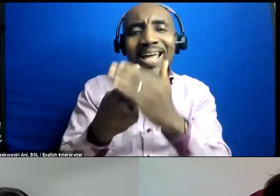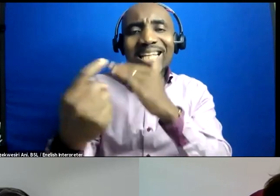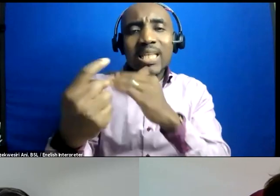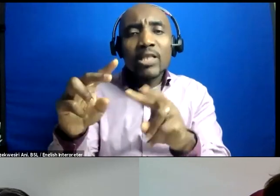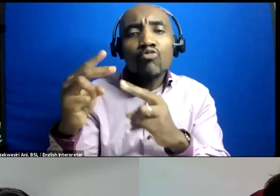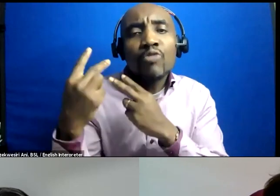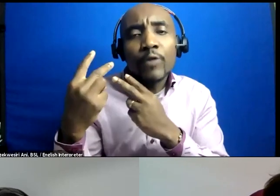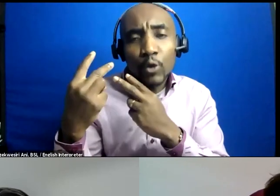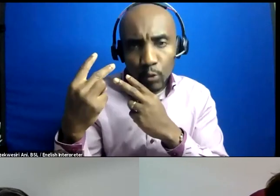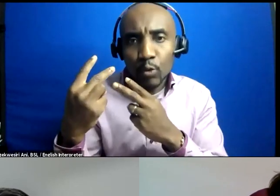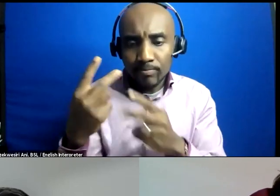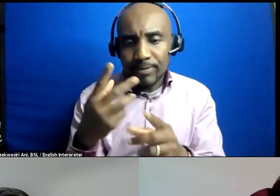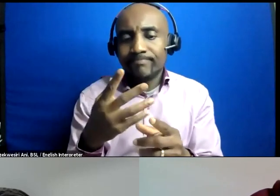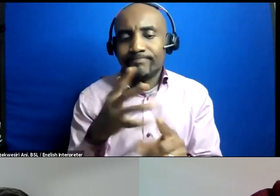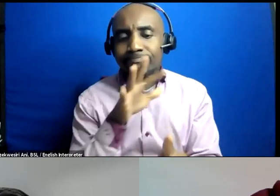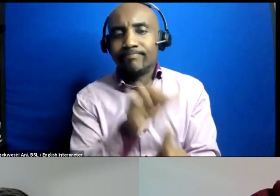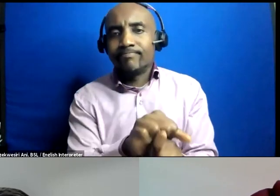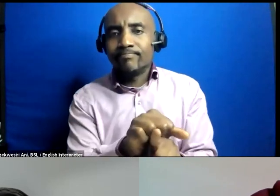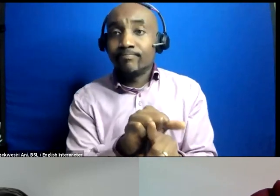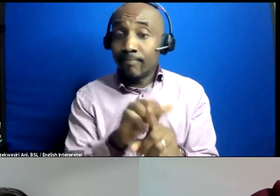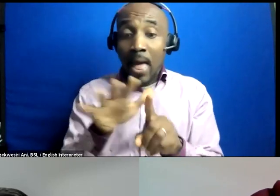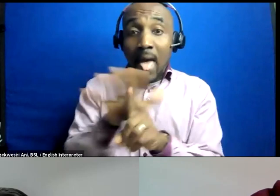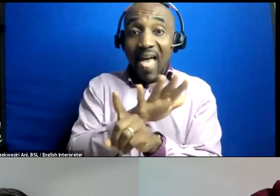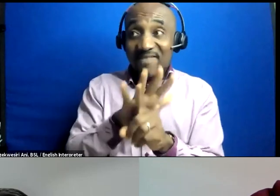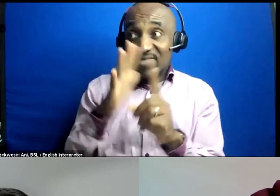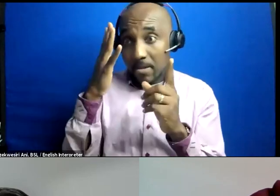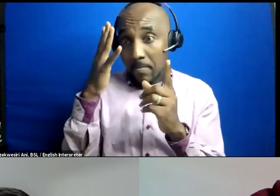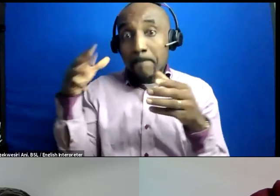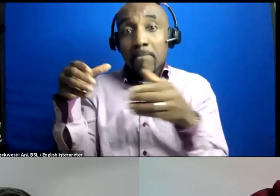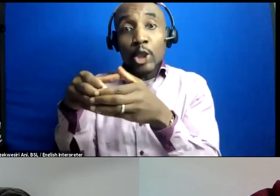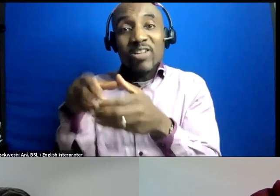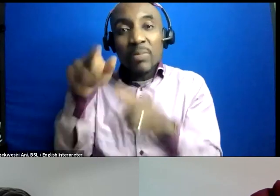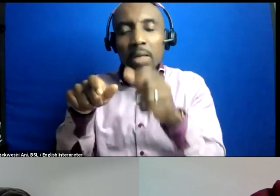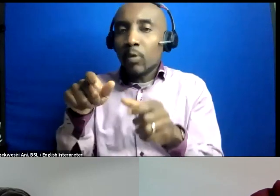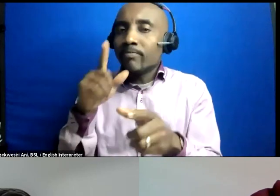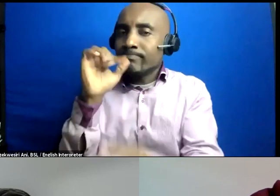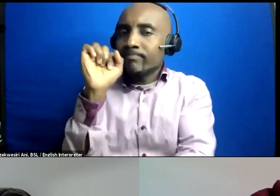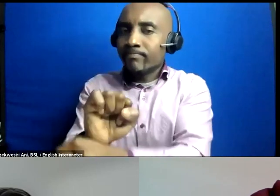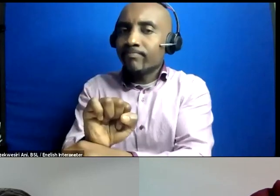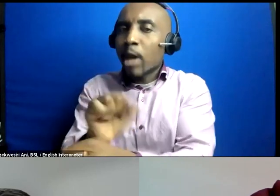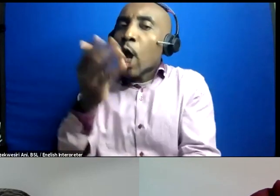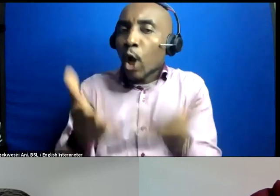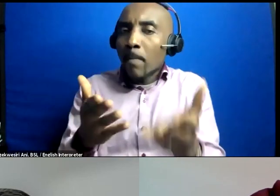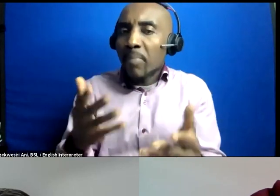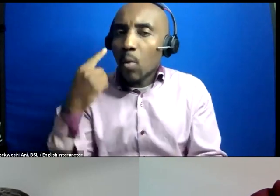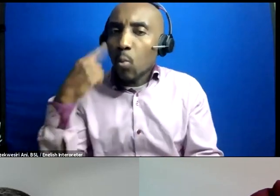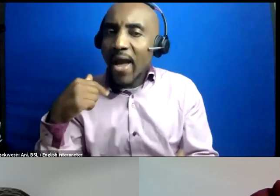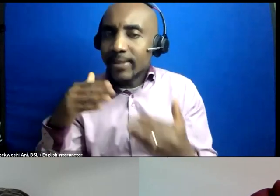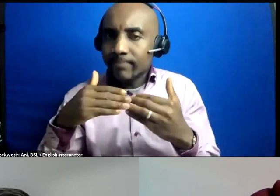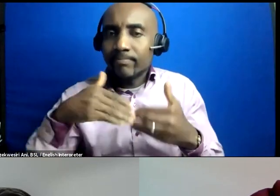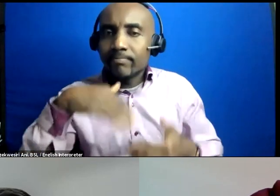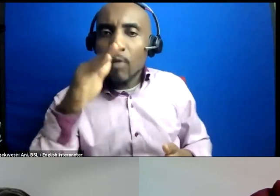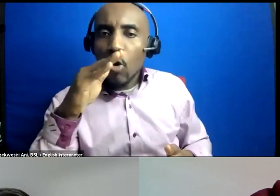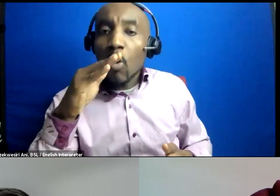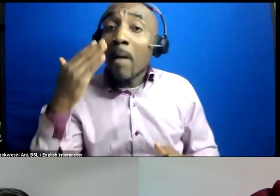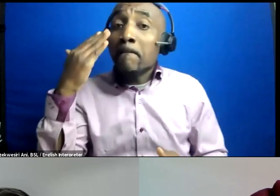ethnic minority groups are at greater risk of compulsory detention than white majority groups. And Black people in particular